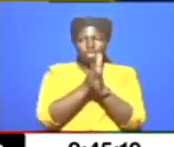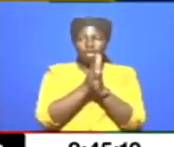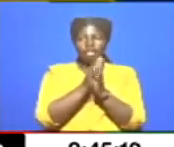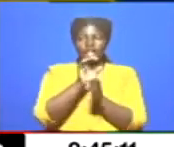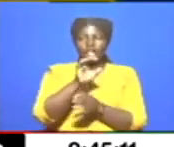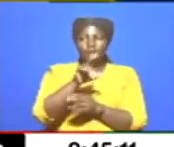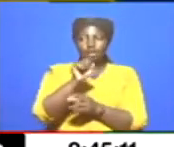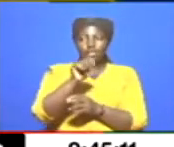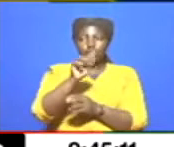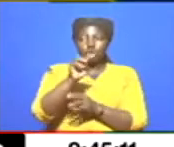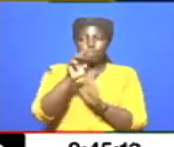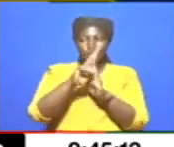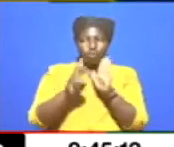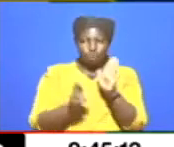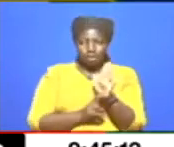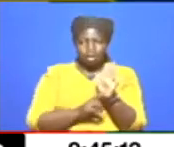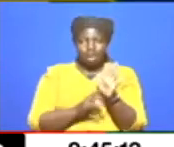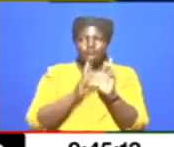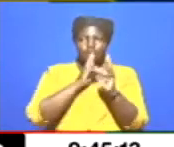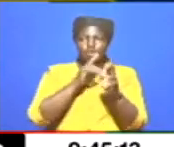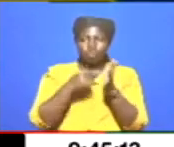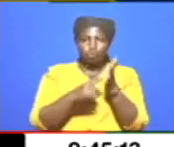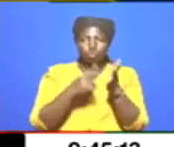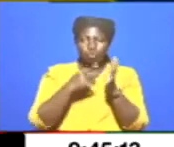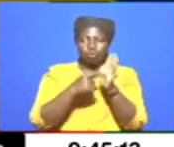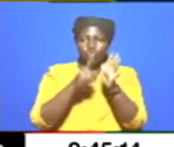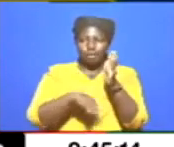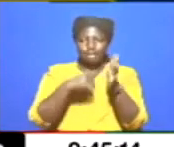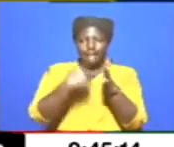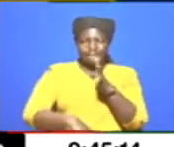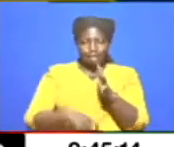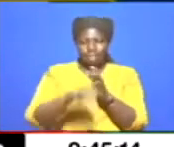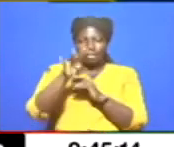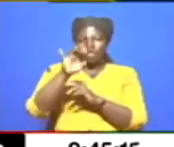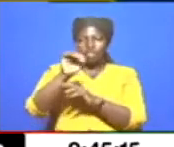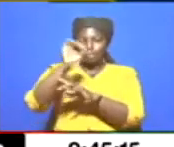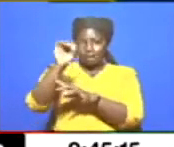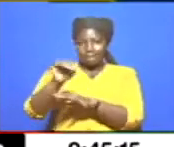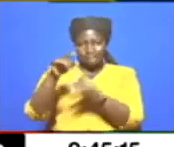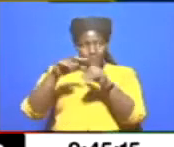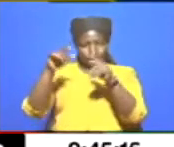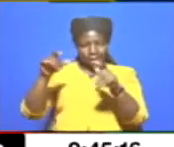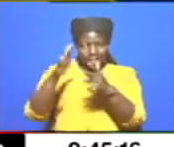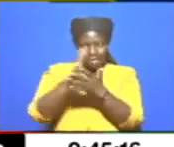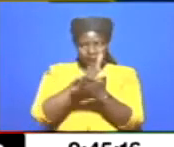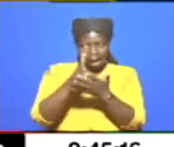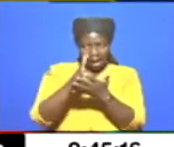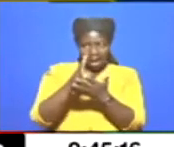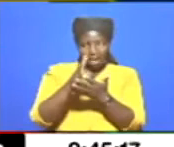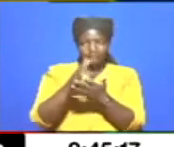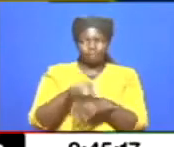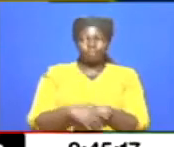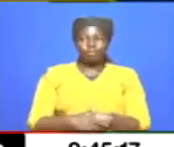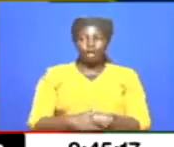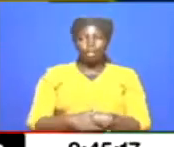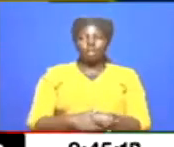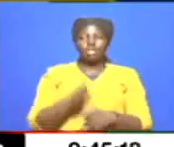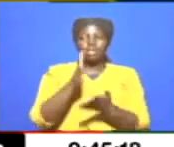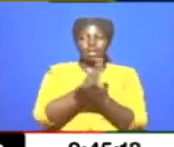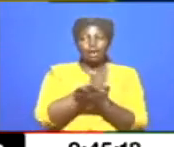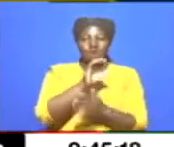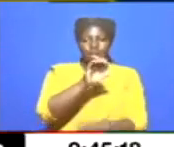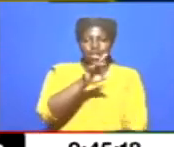shows tax-like measures account for the largest share, 40%, of unresolved NTBs. The share of customs and